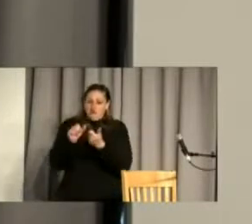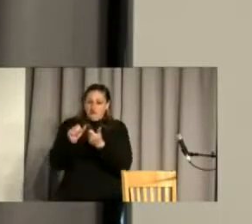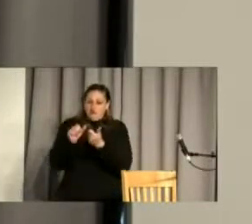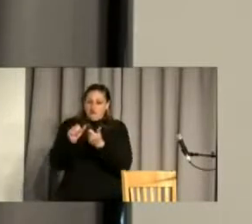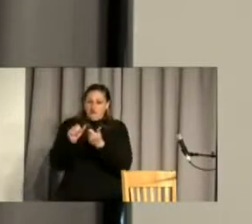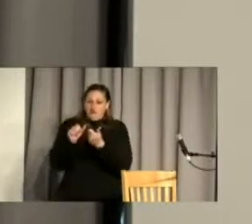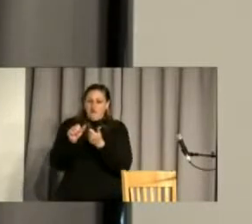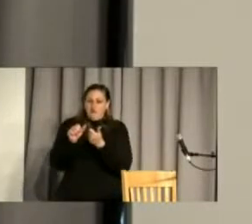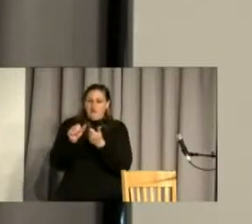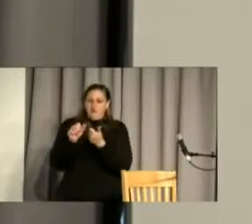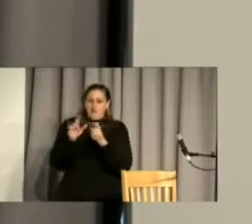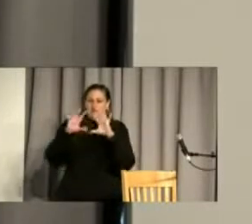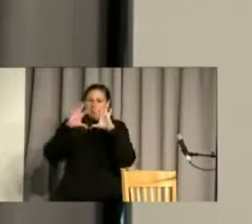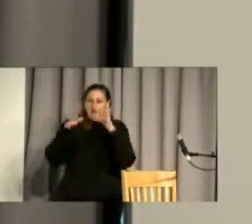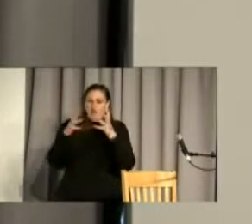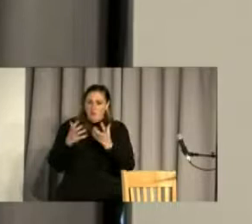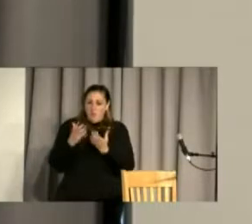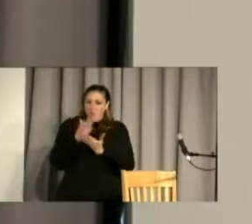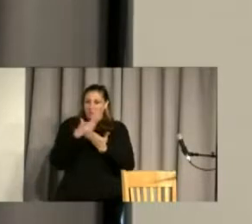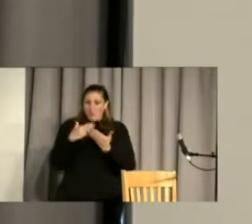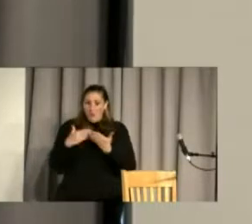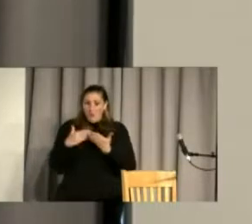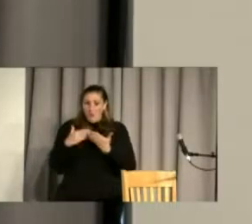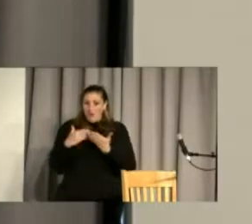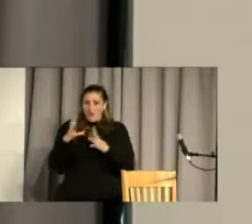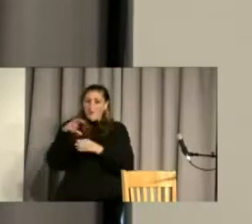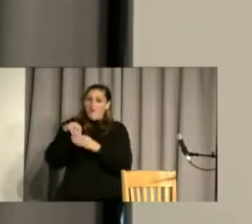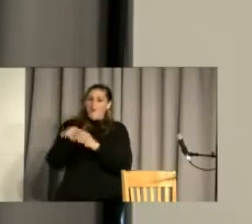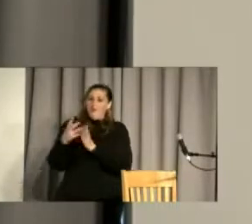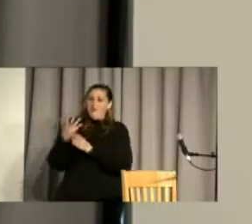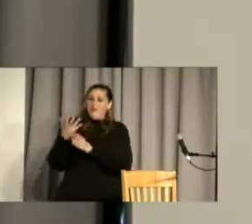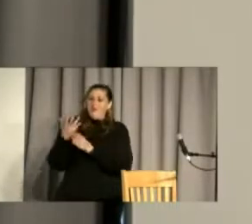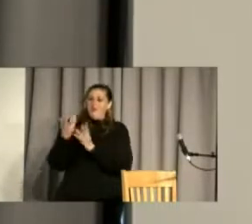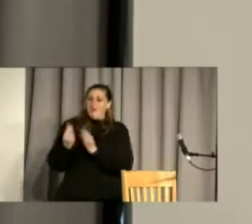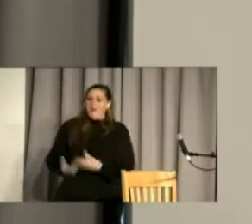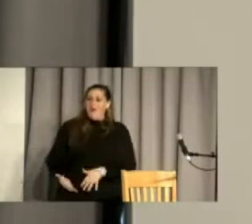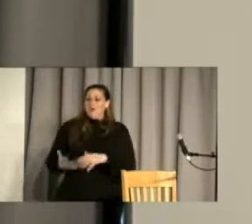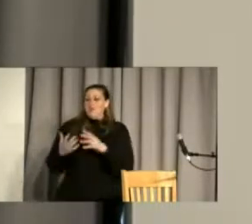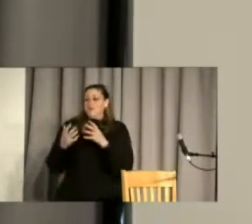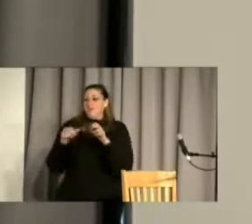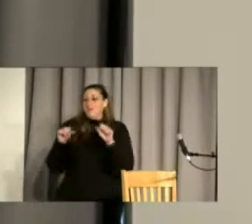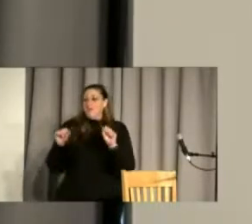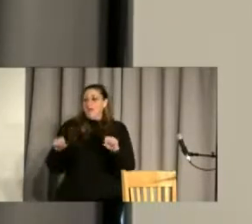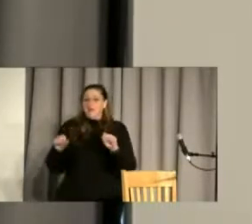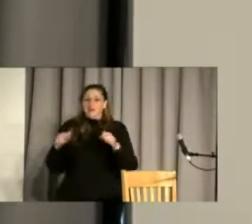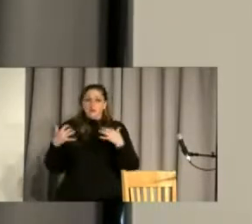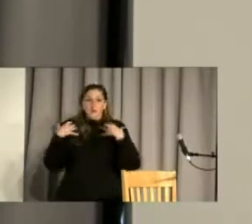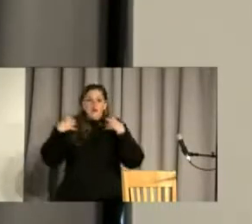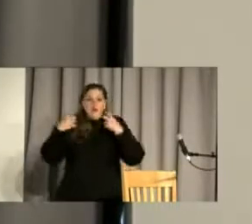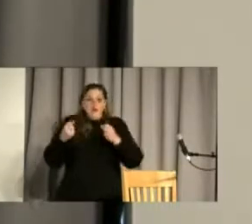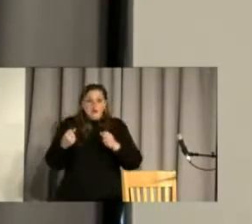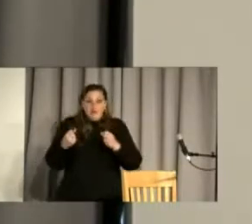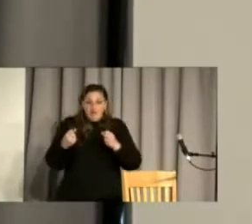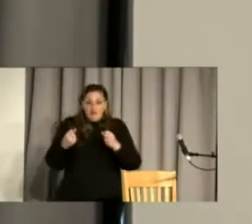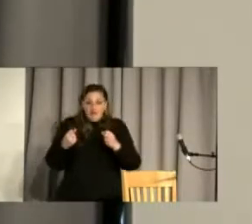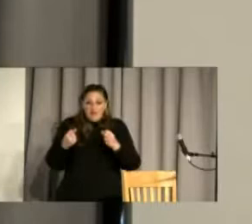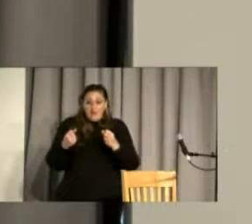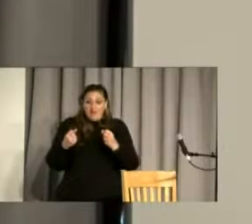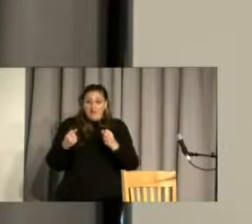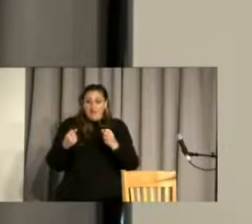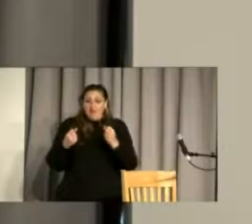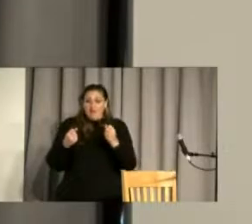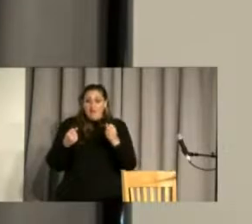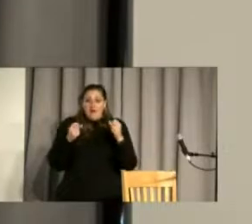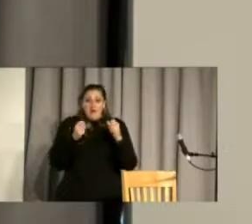whole or in part, including the loss of the ability to have healthy